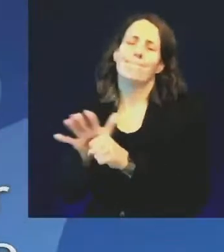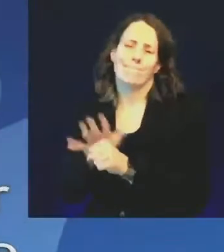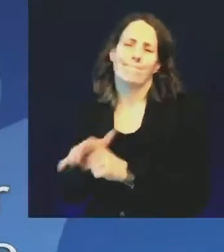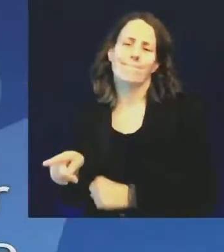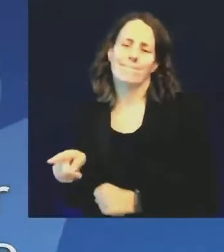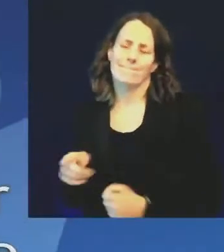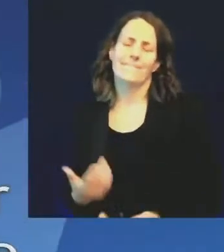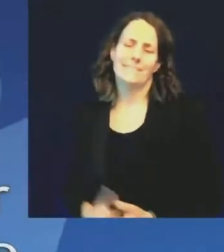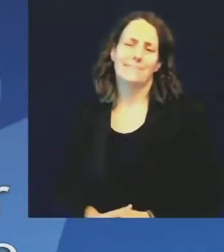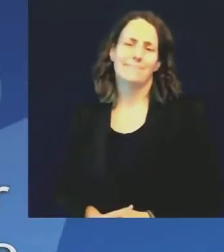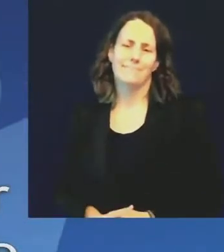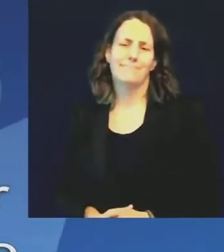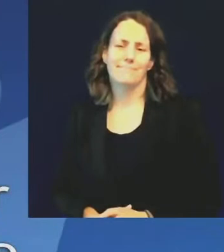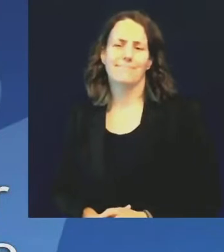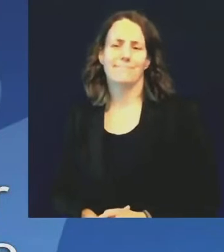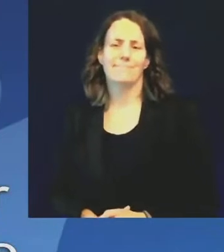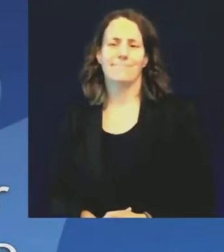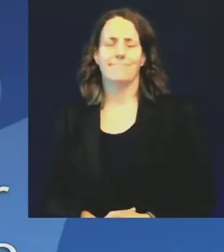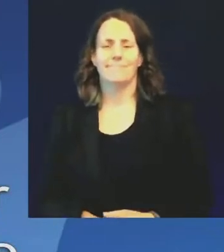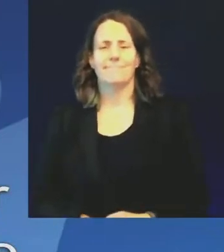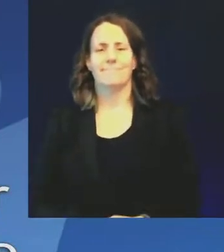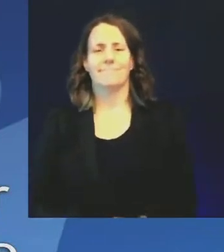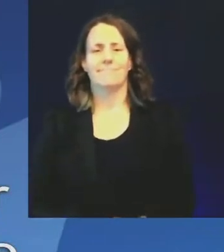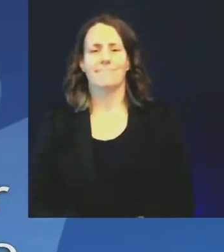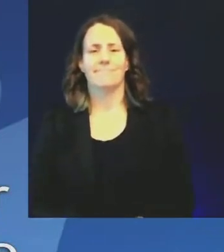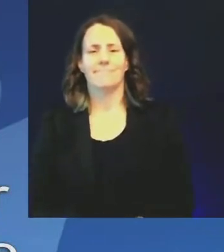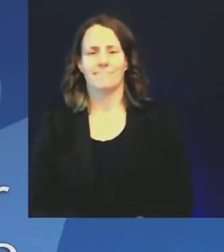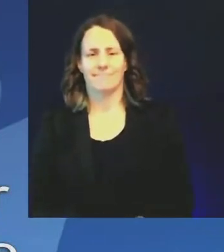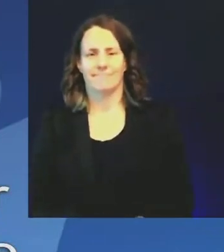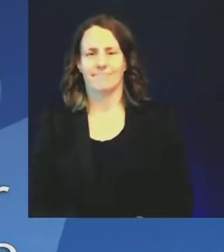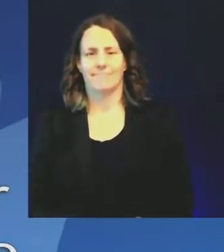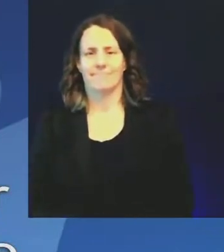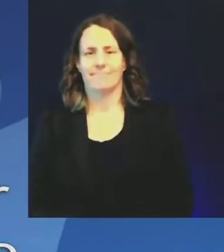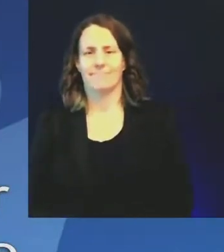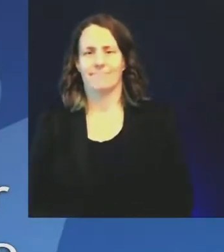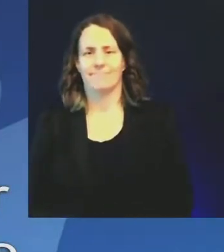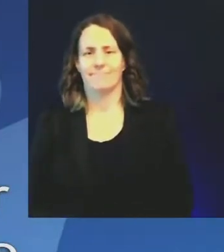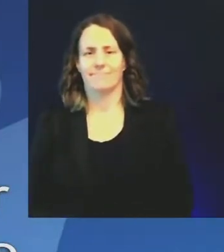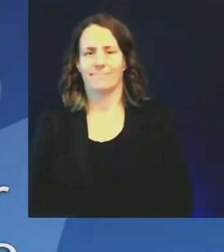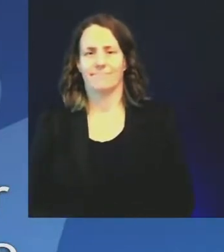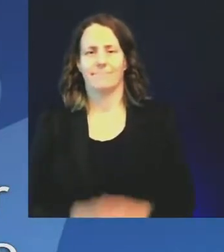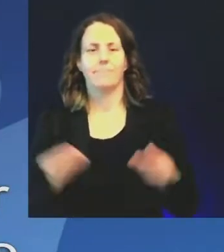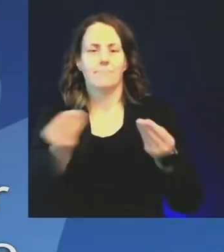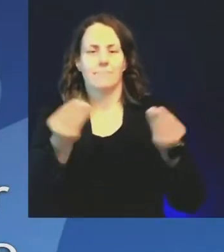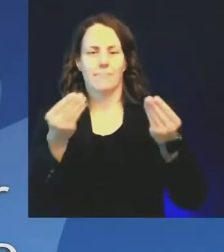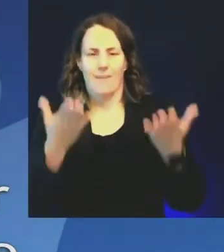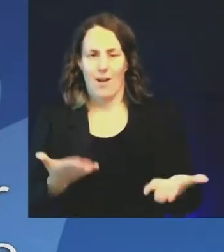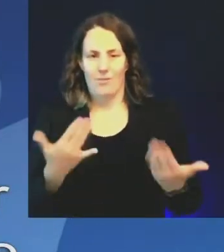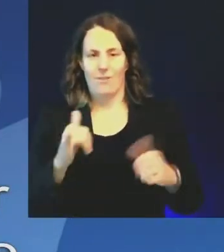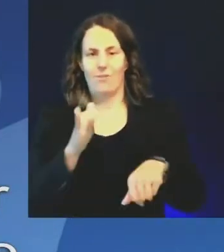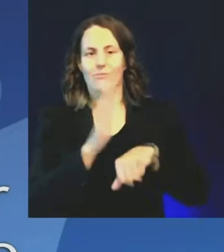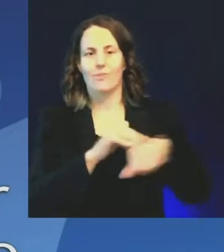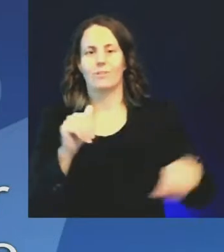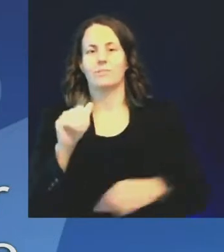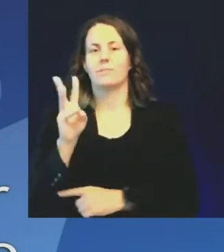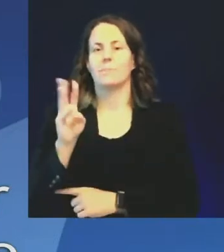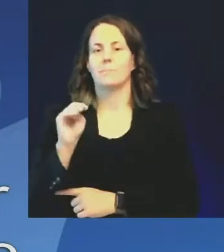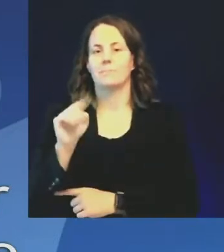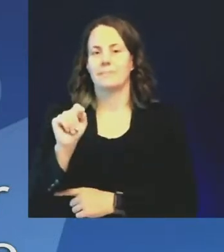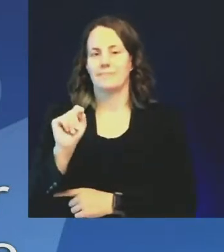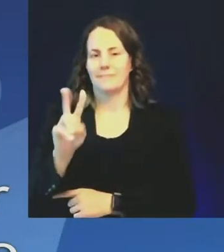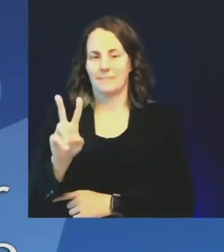Thank you for that. We go now to Juliana Tornabene, WMTV in Madison. Juliana,